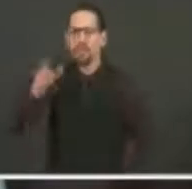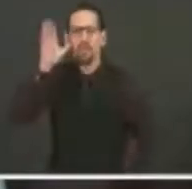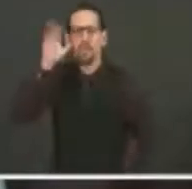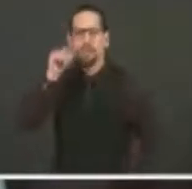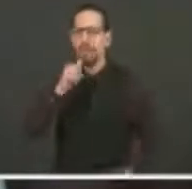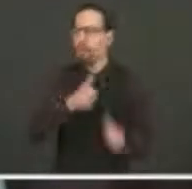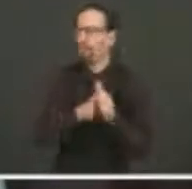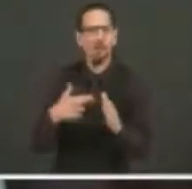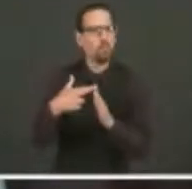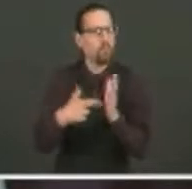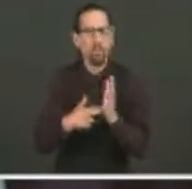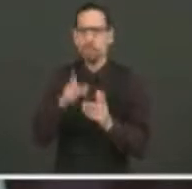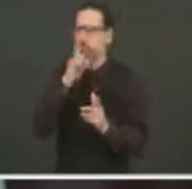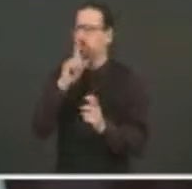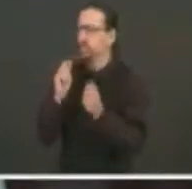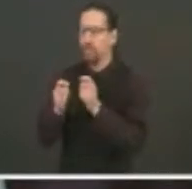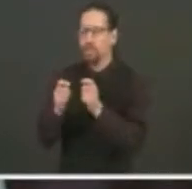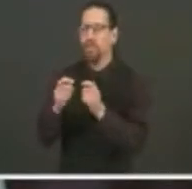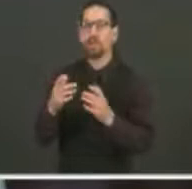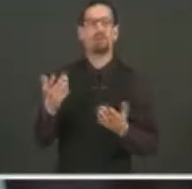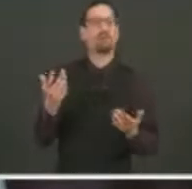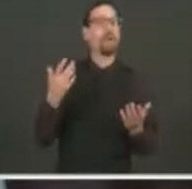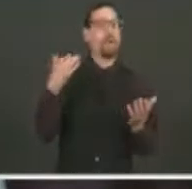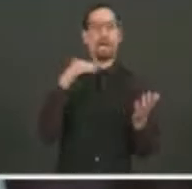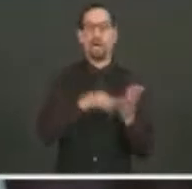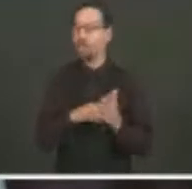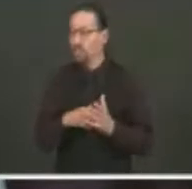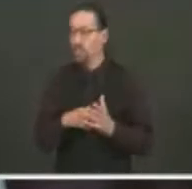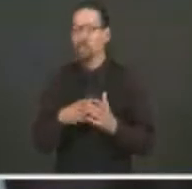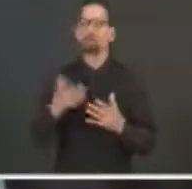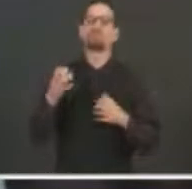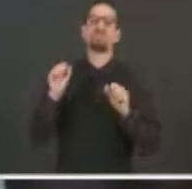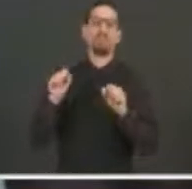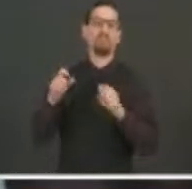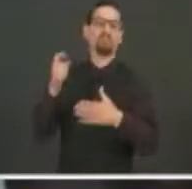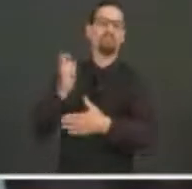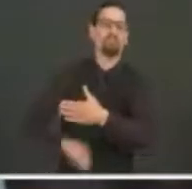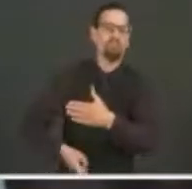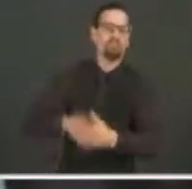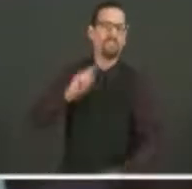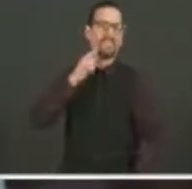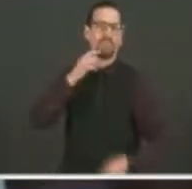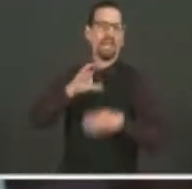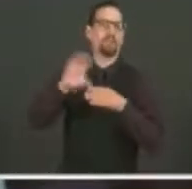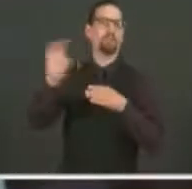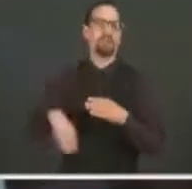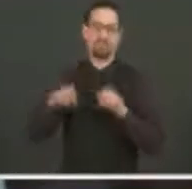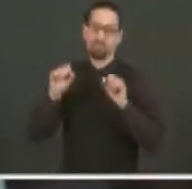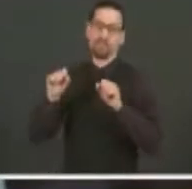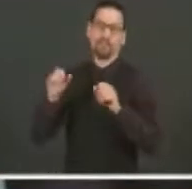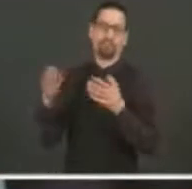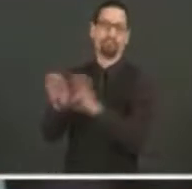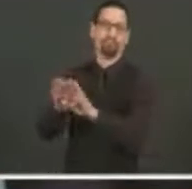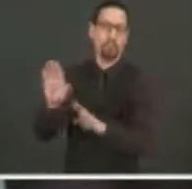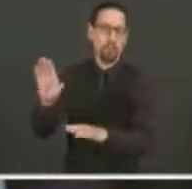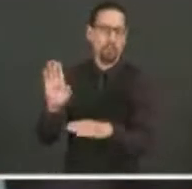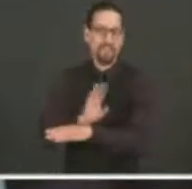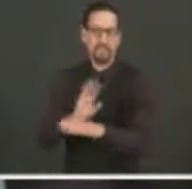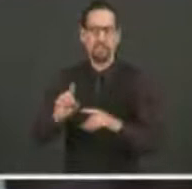case scenario, close you down until you comply. My point is this: I'm asking you to follow the